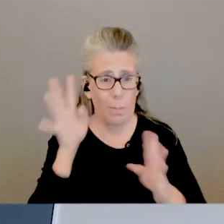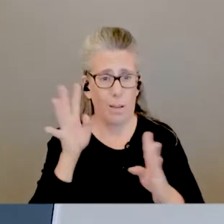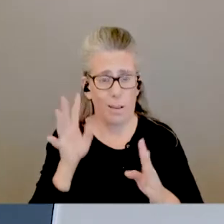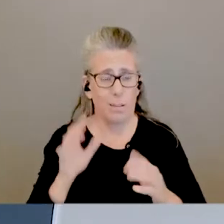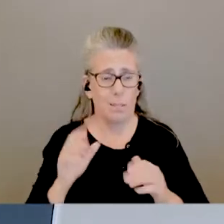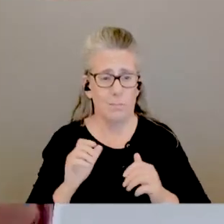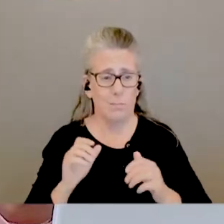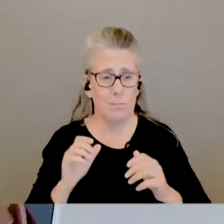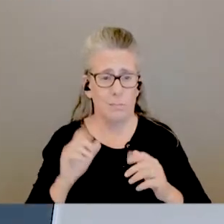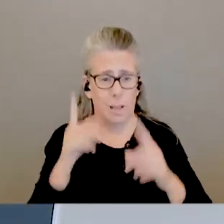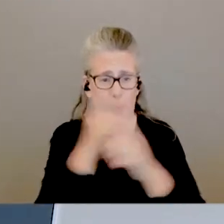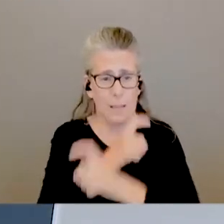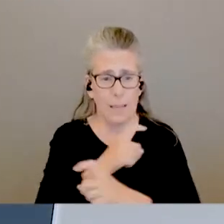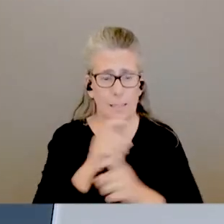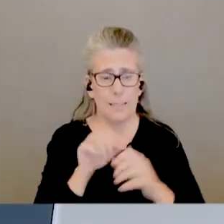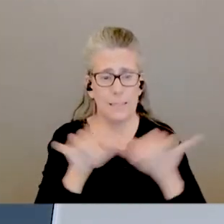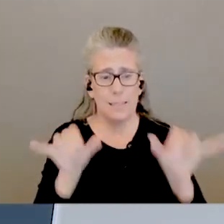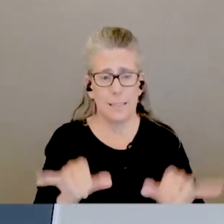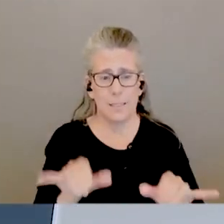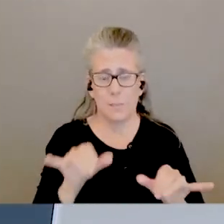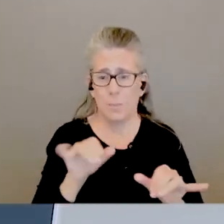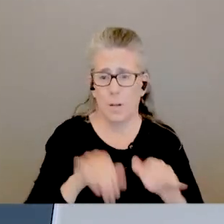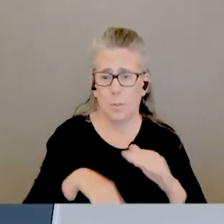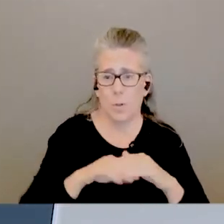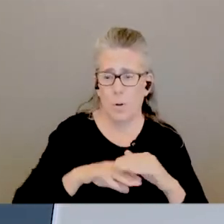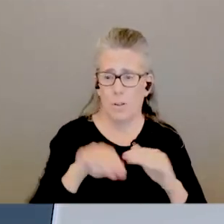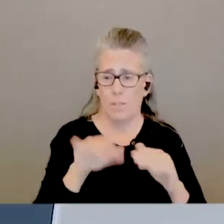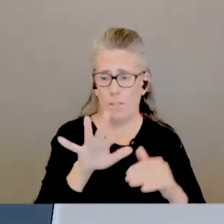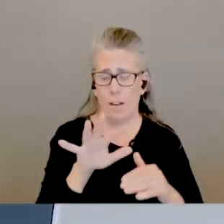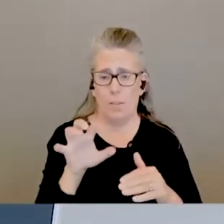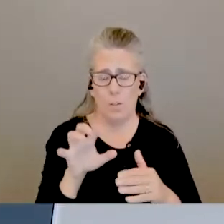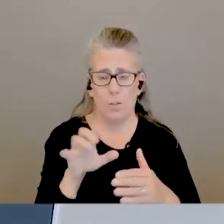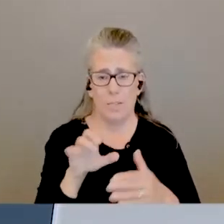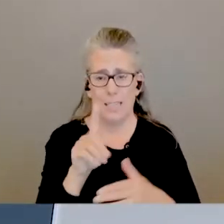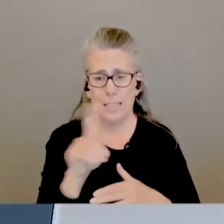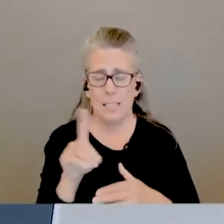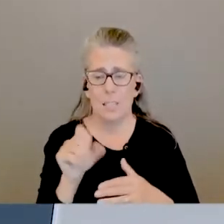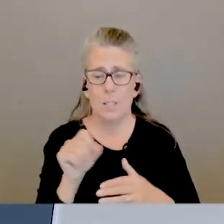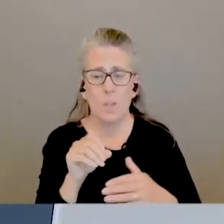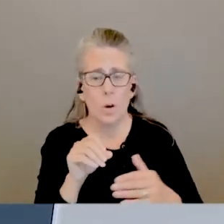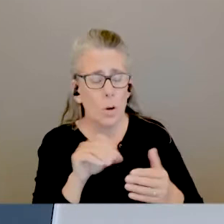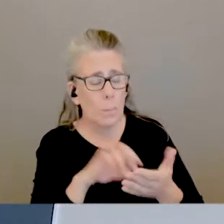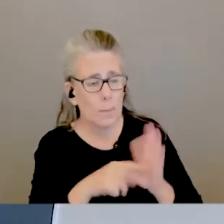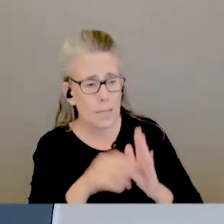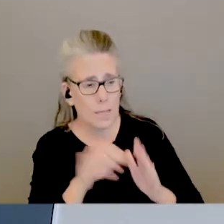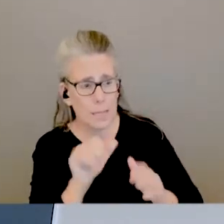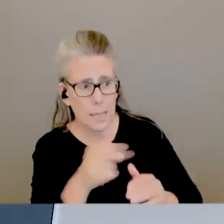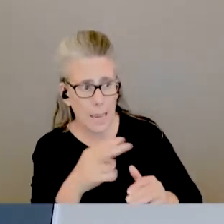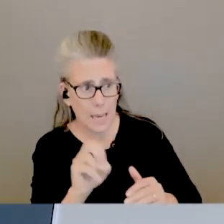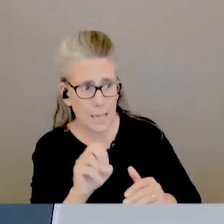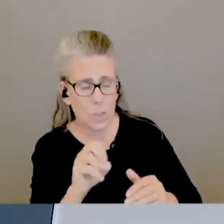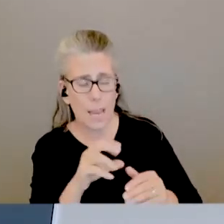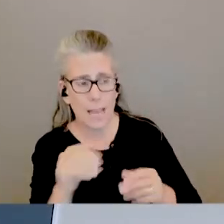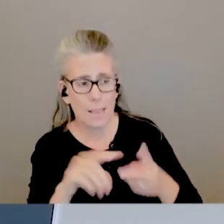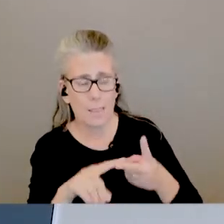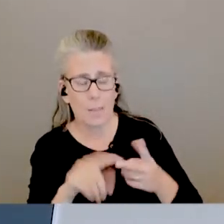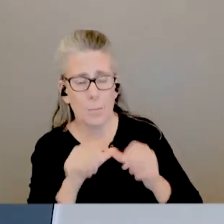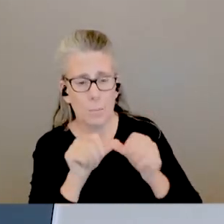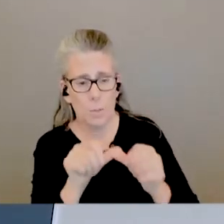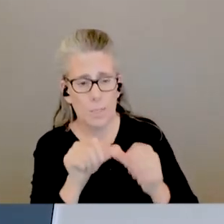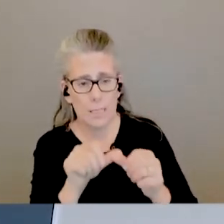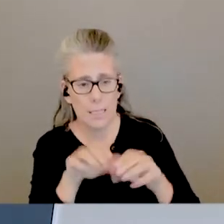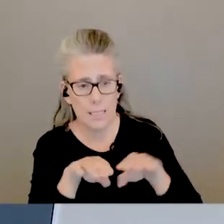using that, and we were able to scale horizontally through that as well. Not just as a cache, but also as the persistence layer, as the database? It is primarily used as a caching